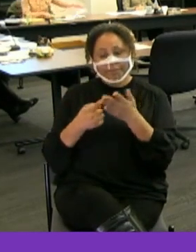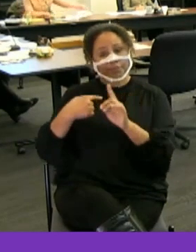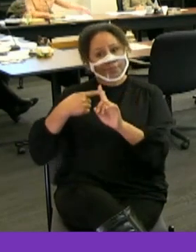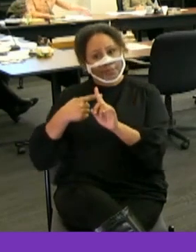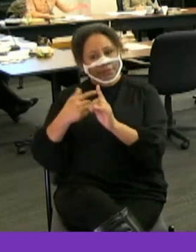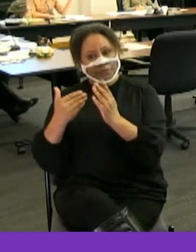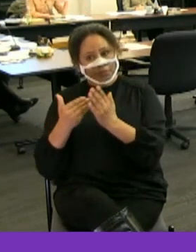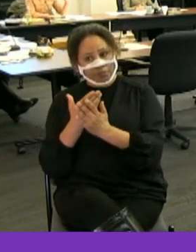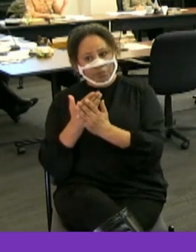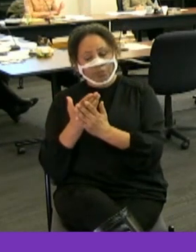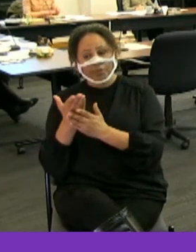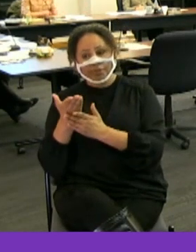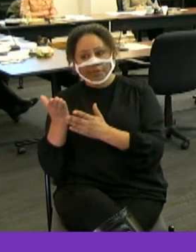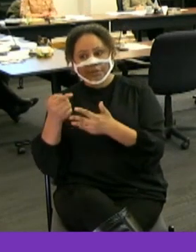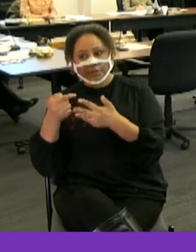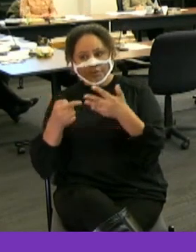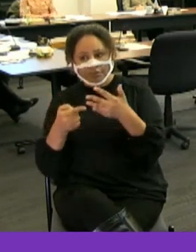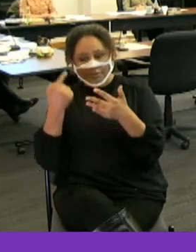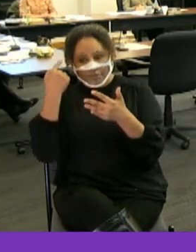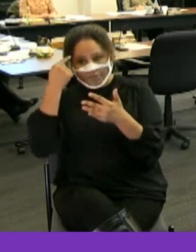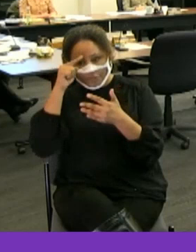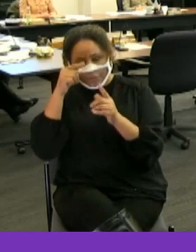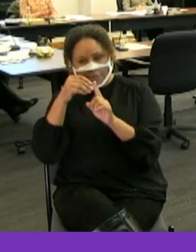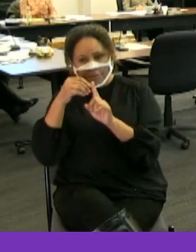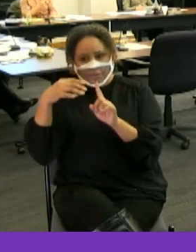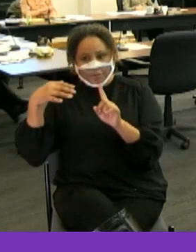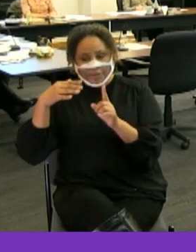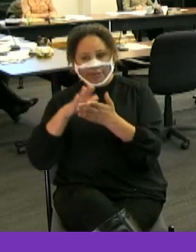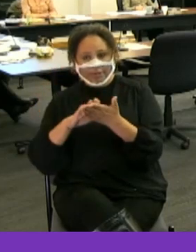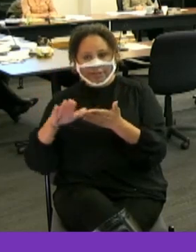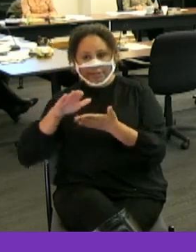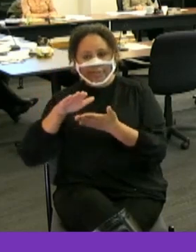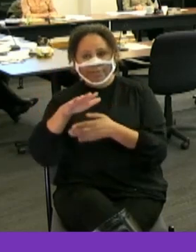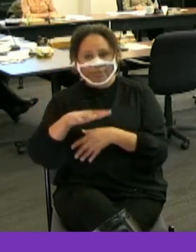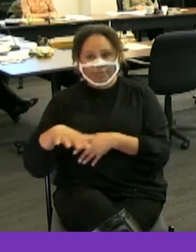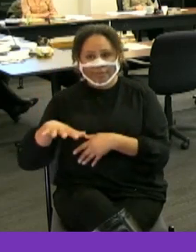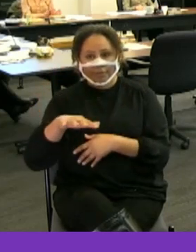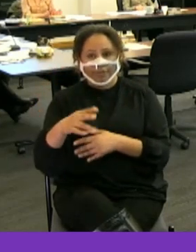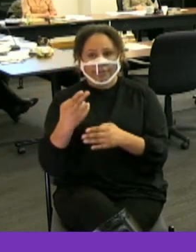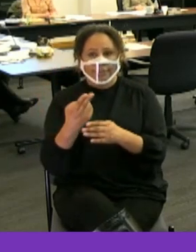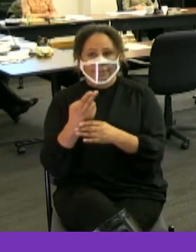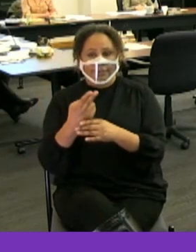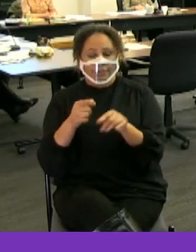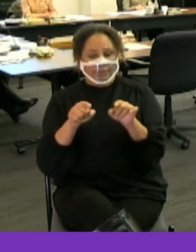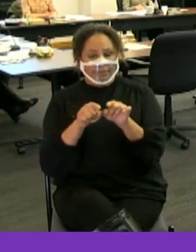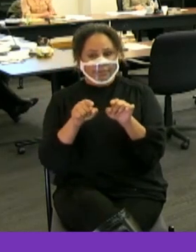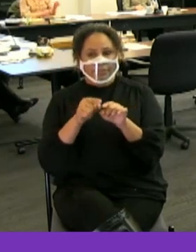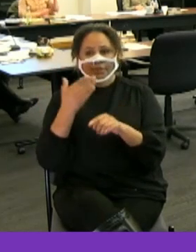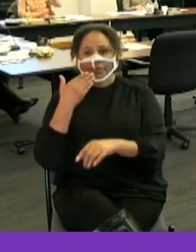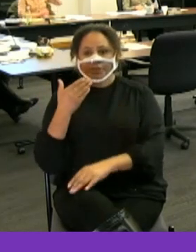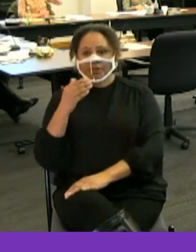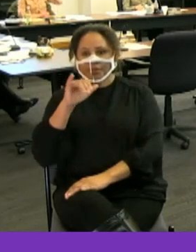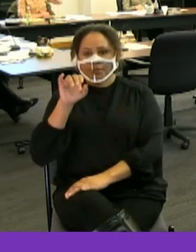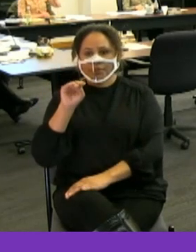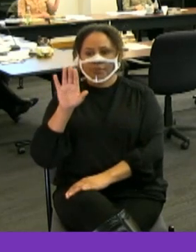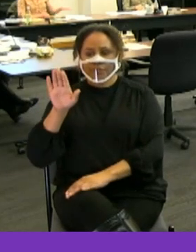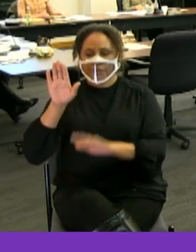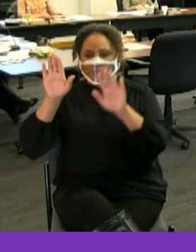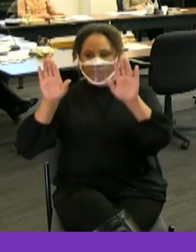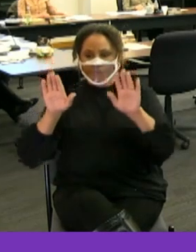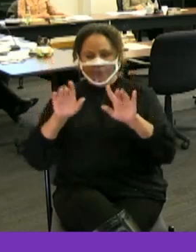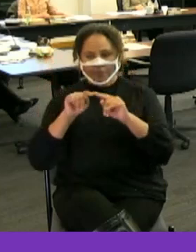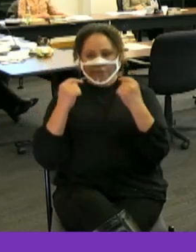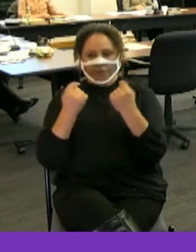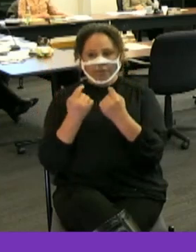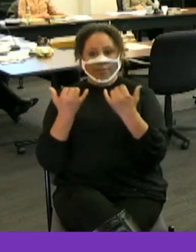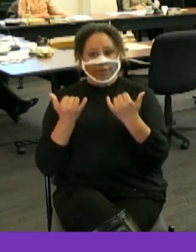things for the expanded campus use. And also thank you, Jim, for your wonderful team. Right now you